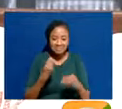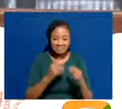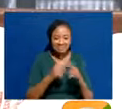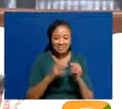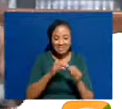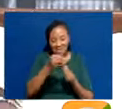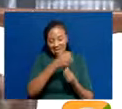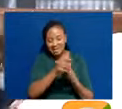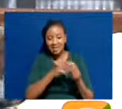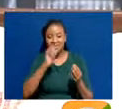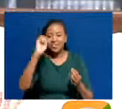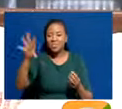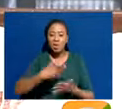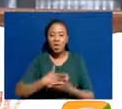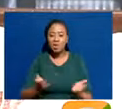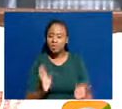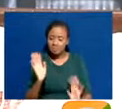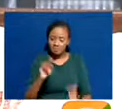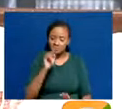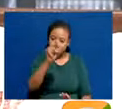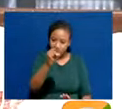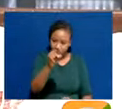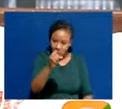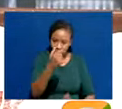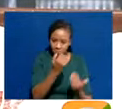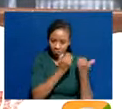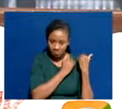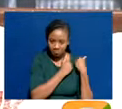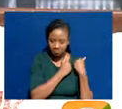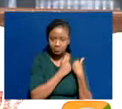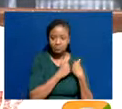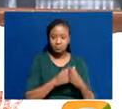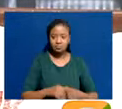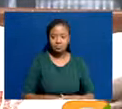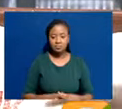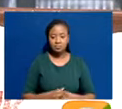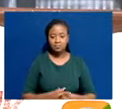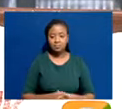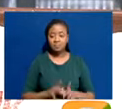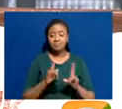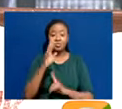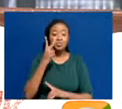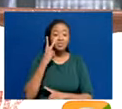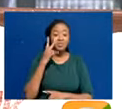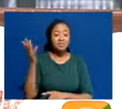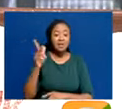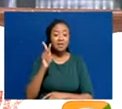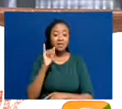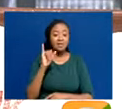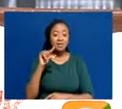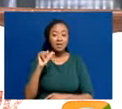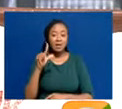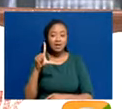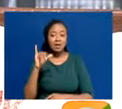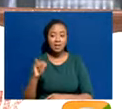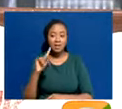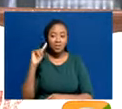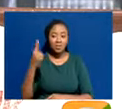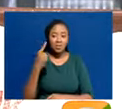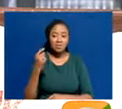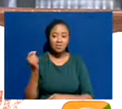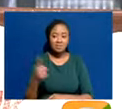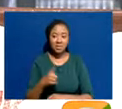can't, we'll put the bins, we'll put whatnot. You do that. Now that one will be unforgivable. You see what they do in Kigali once a month? I refuse to